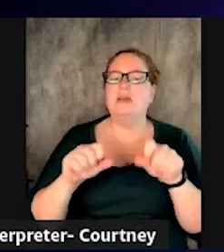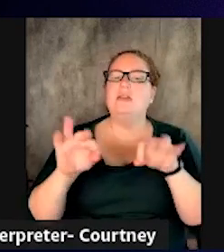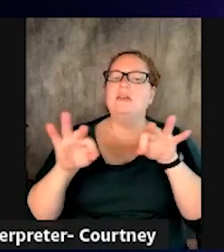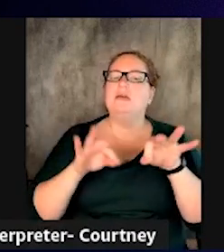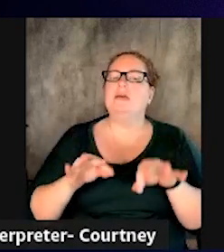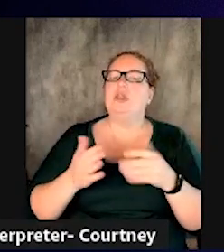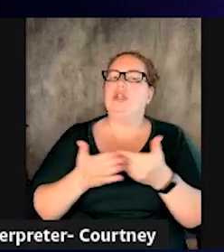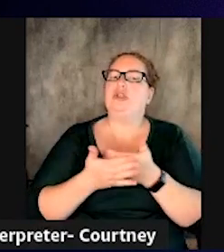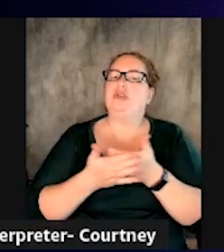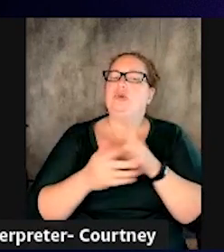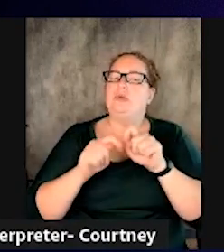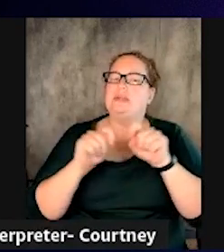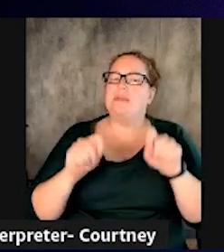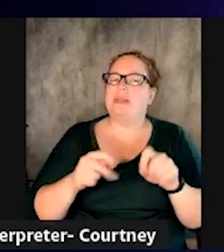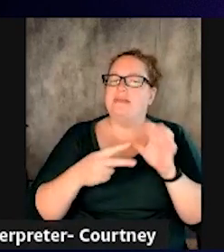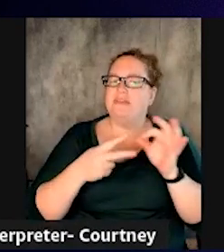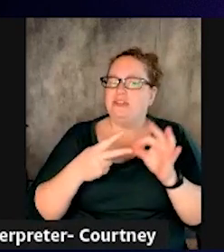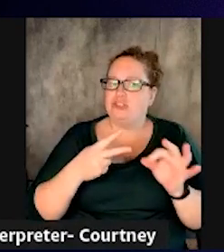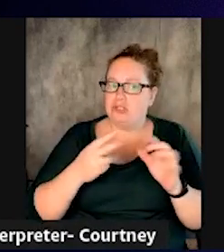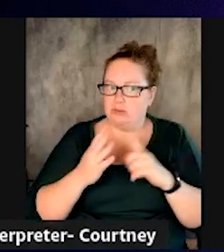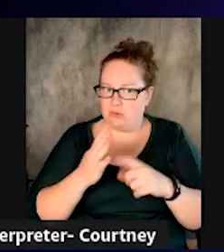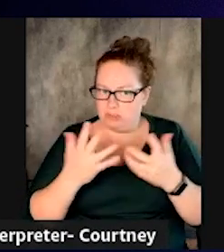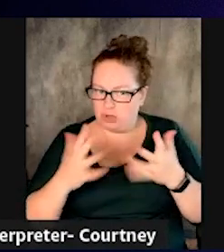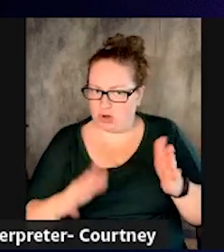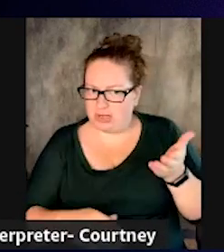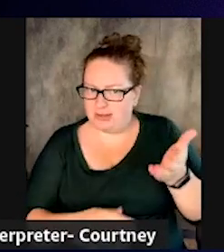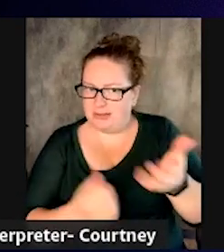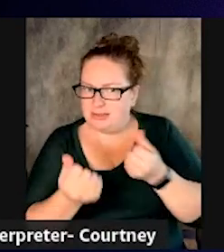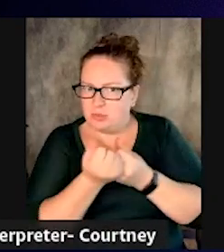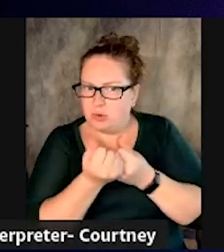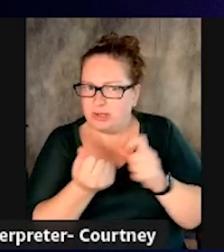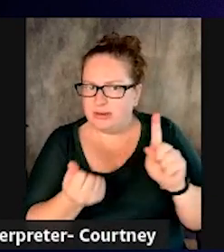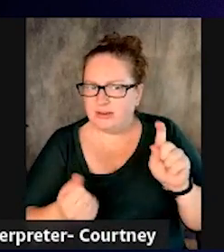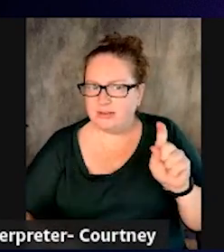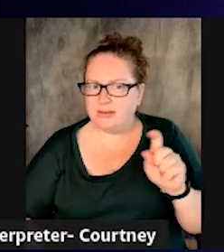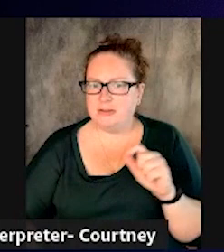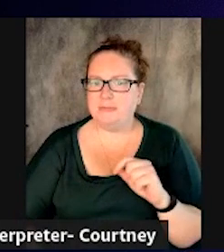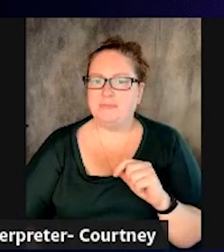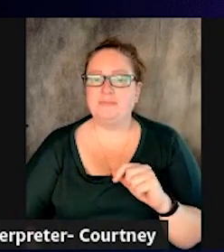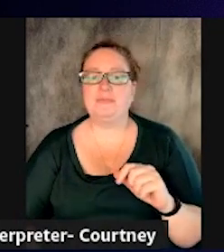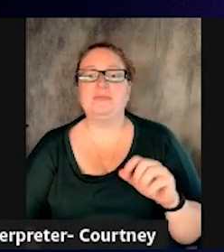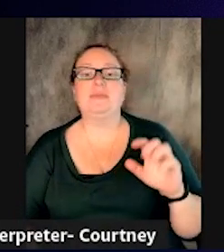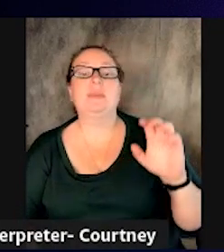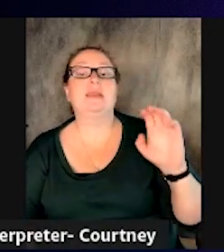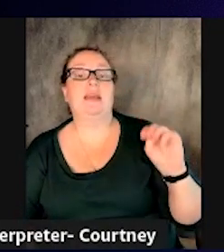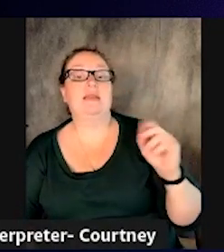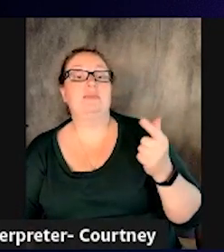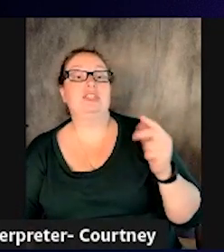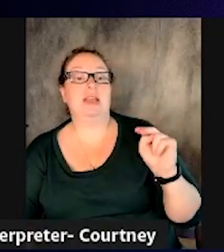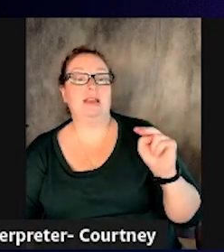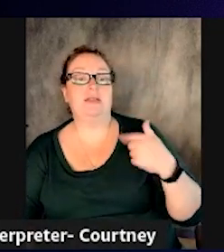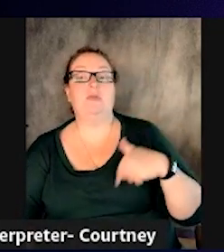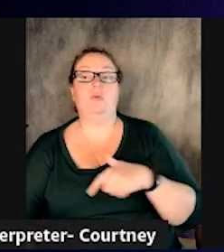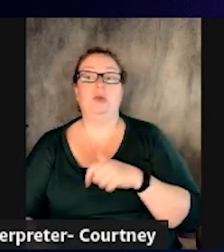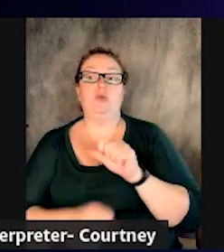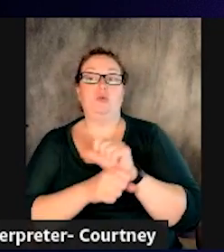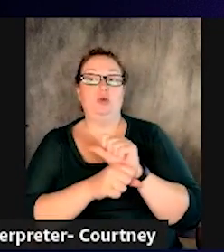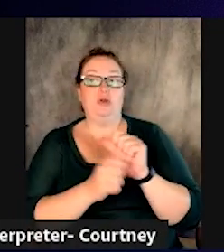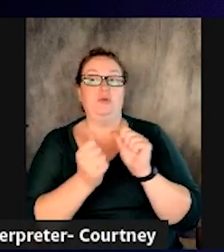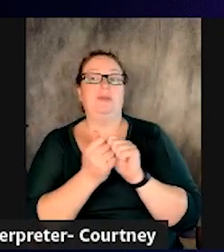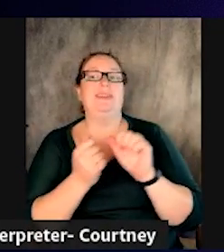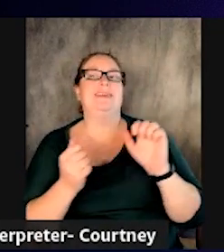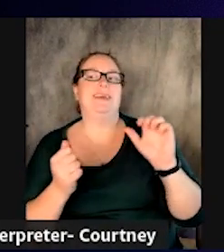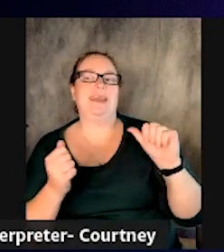new template feature and what was already supported? Okay, so MGN, of course, we work in the AWS